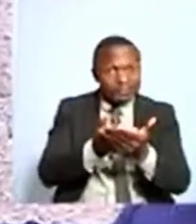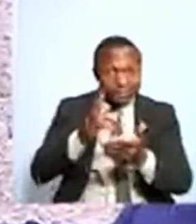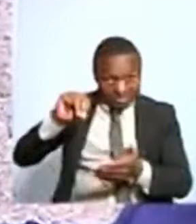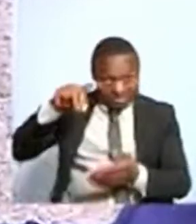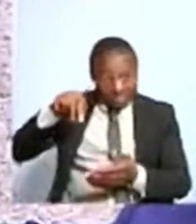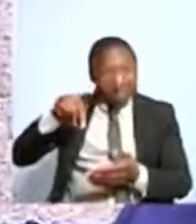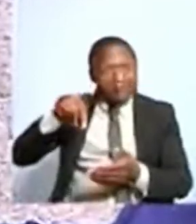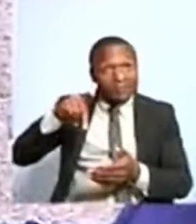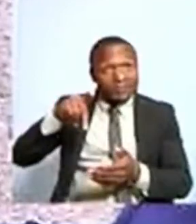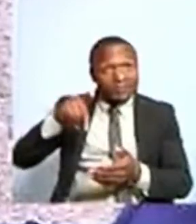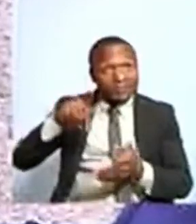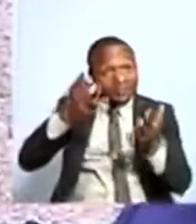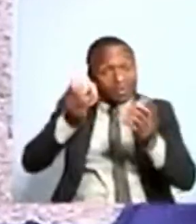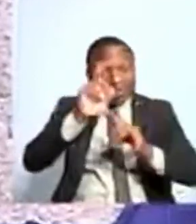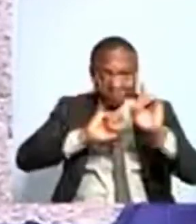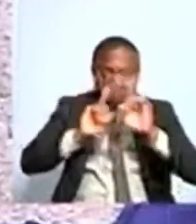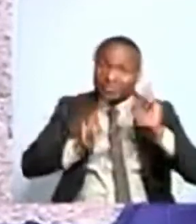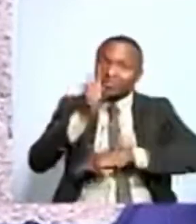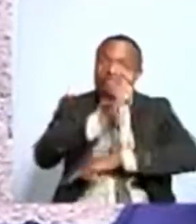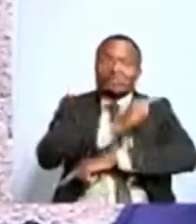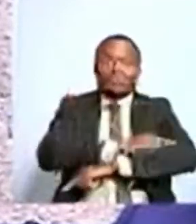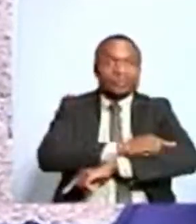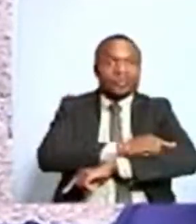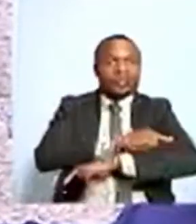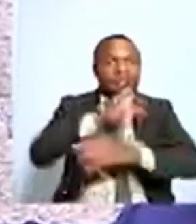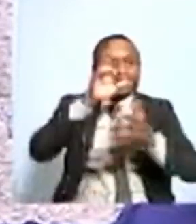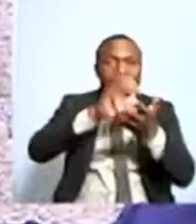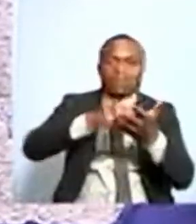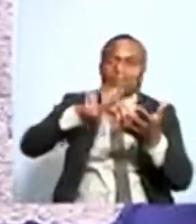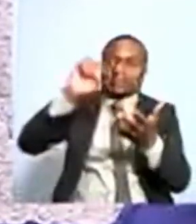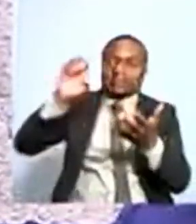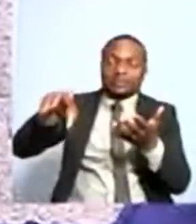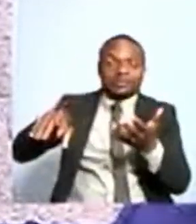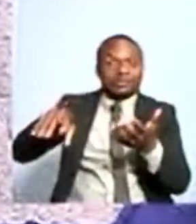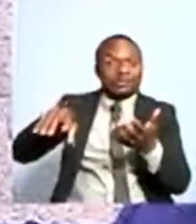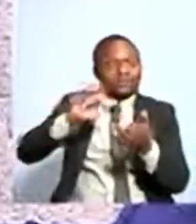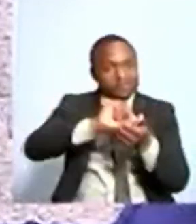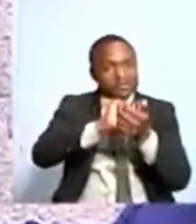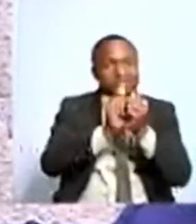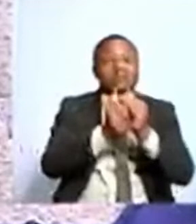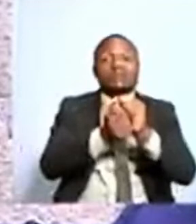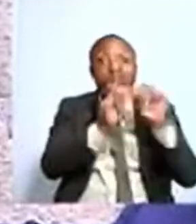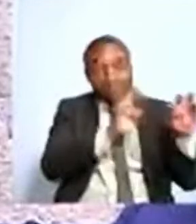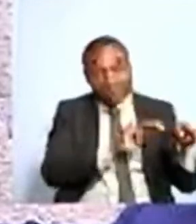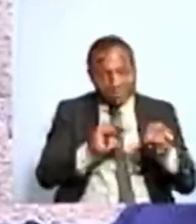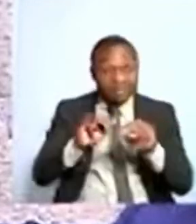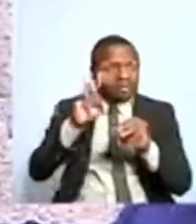debate today, which has since been removed as in the amendments moved